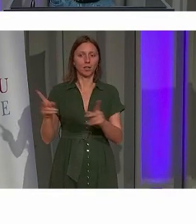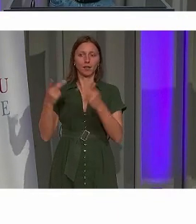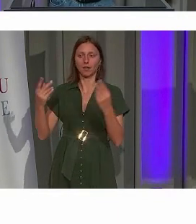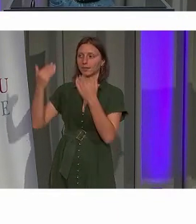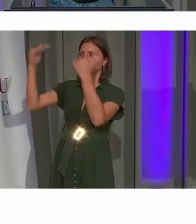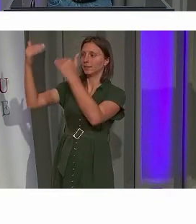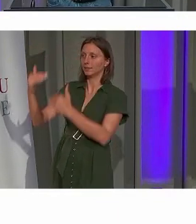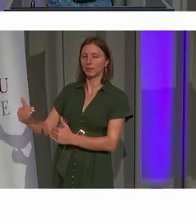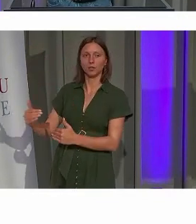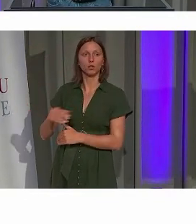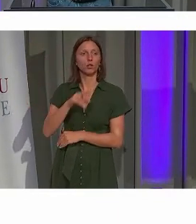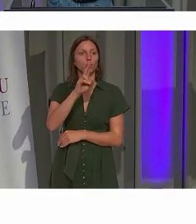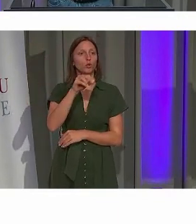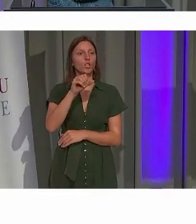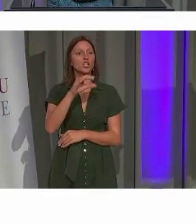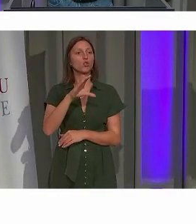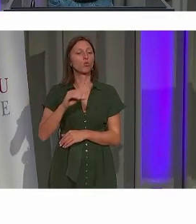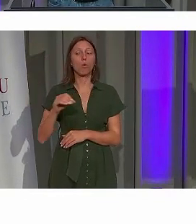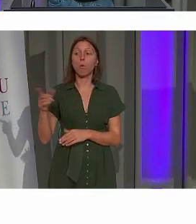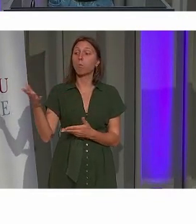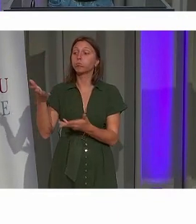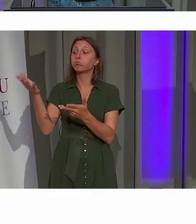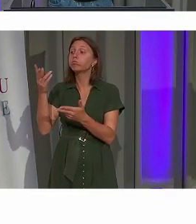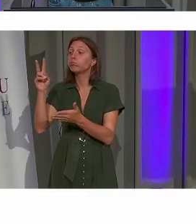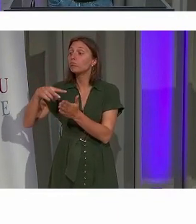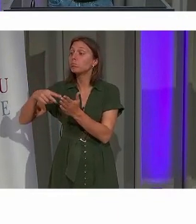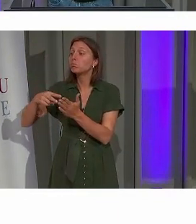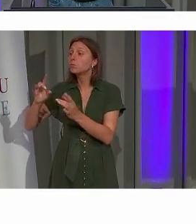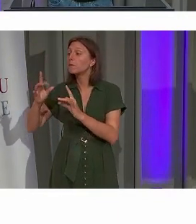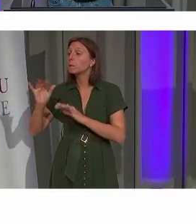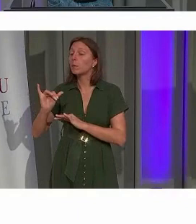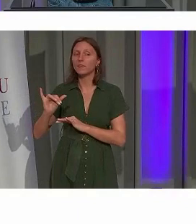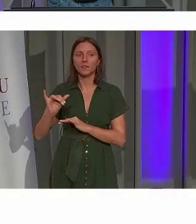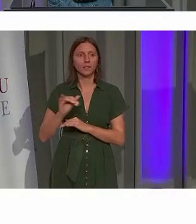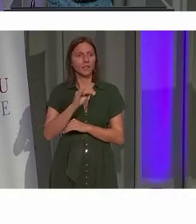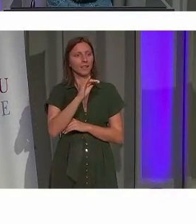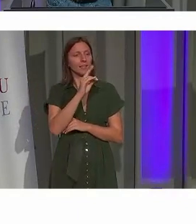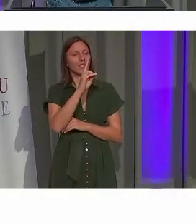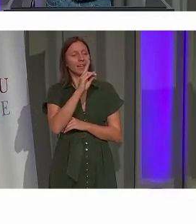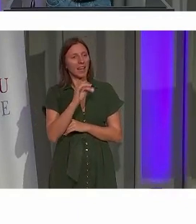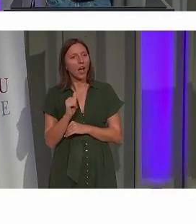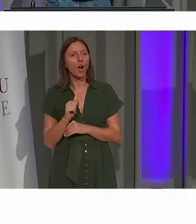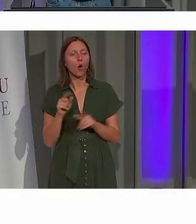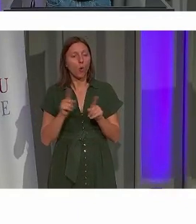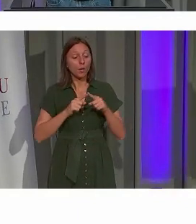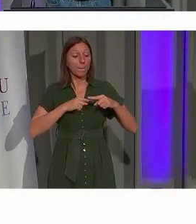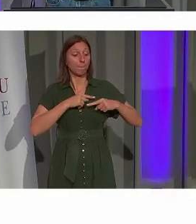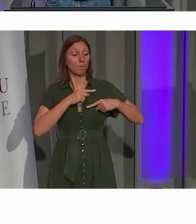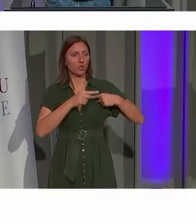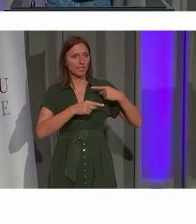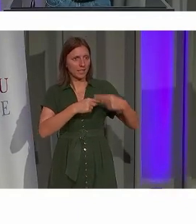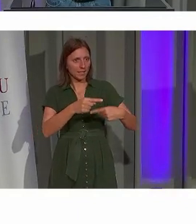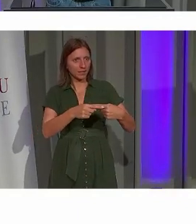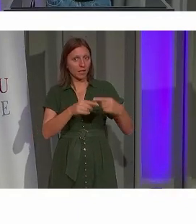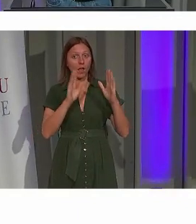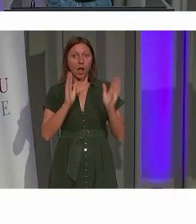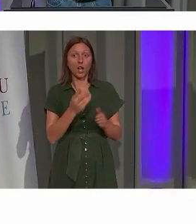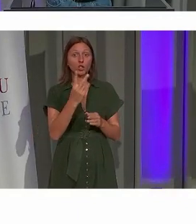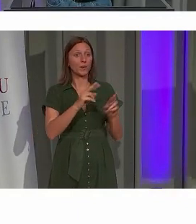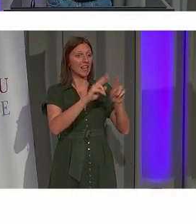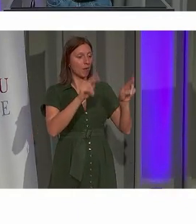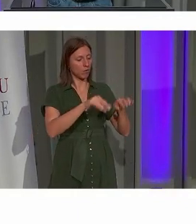It's not something that is written and we put it in a cupboard and UNESCO can come and look into it. No, it's